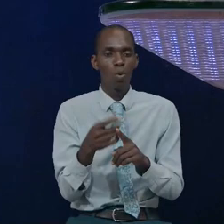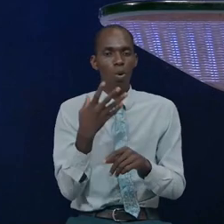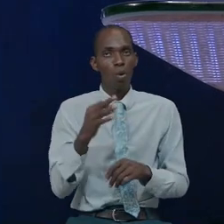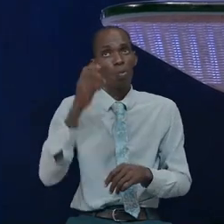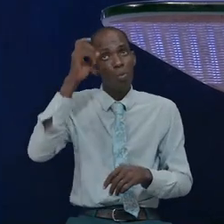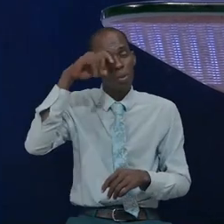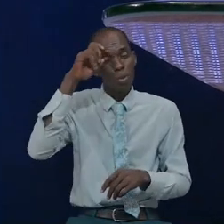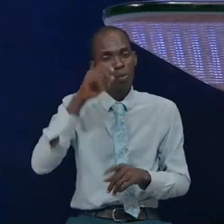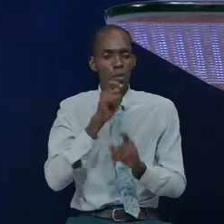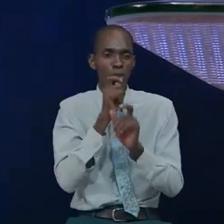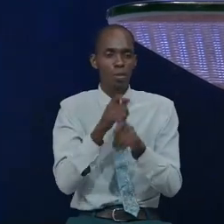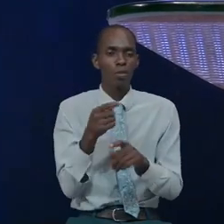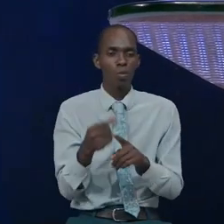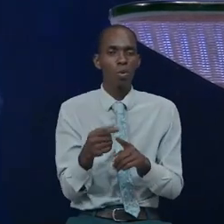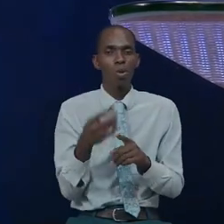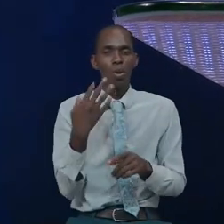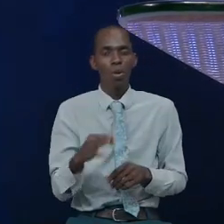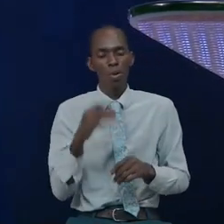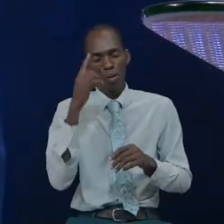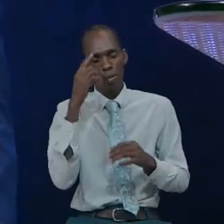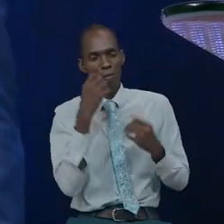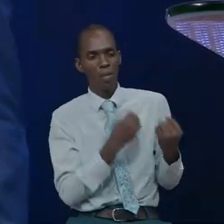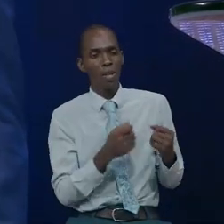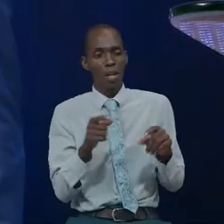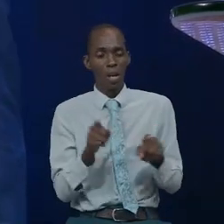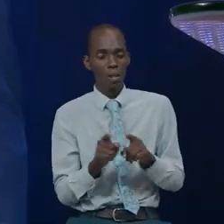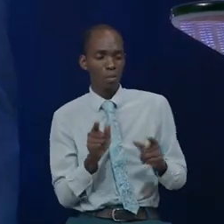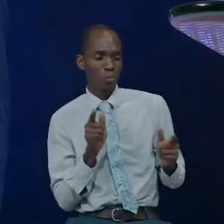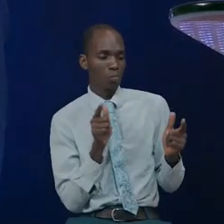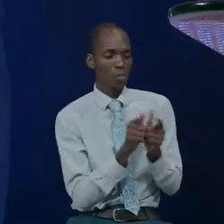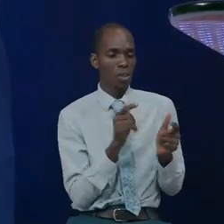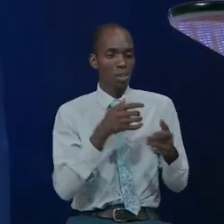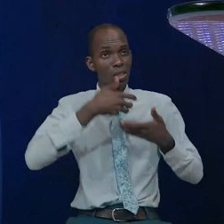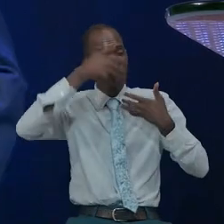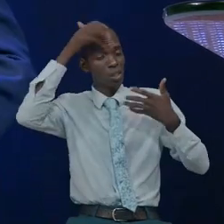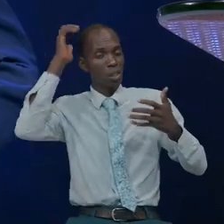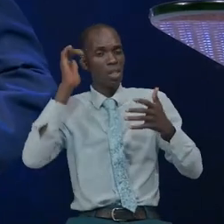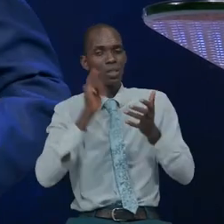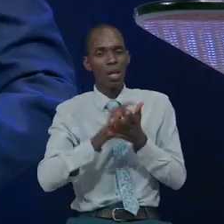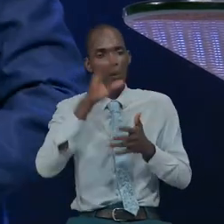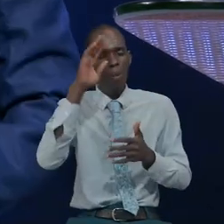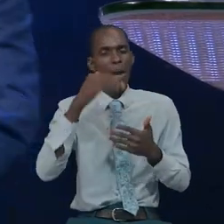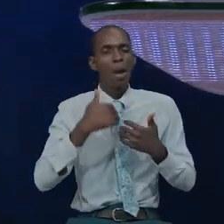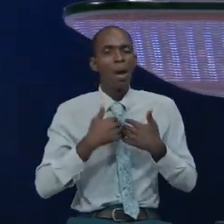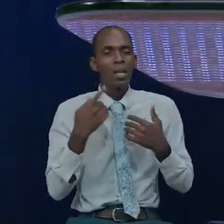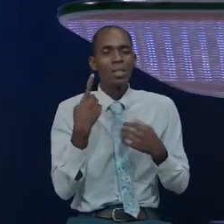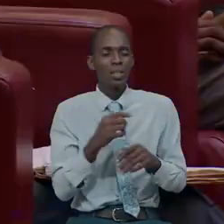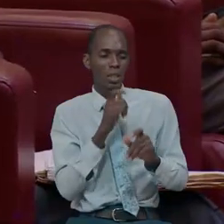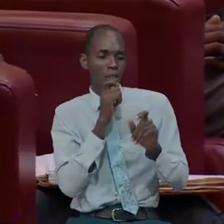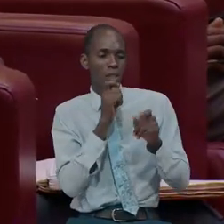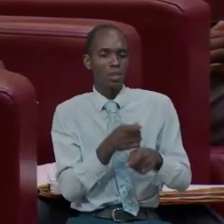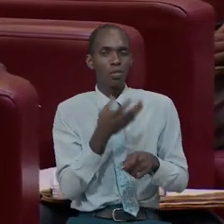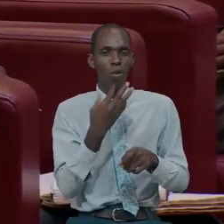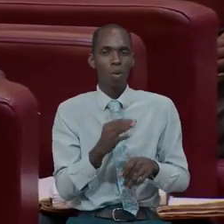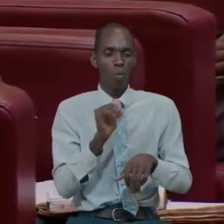the gift of faith. You can tell as he went to the lions, then that man had the gift of the working of